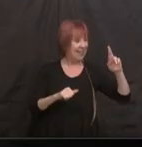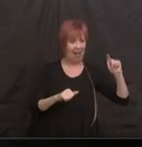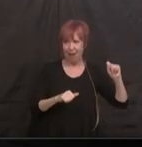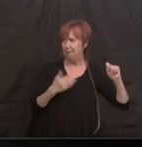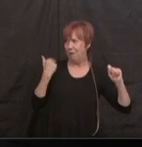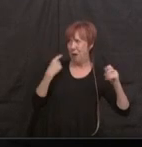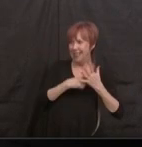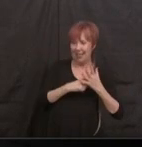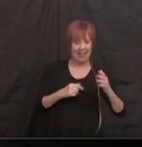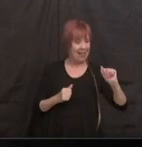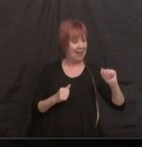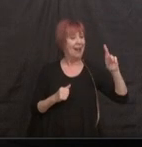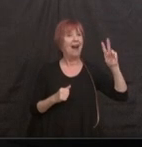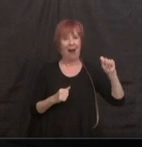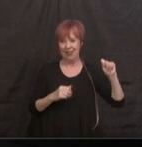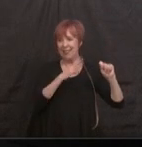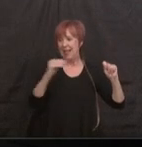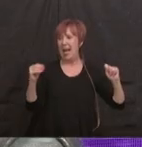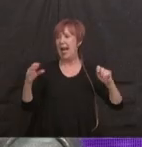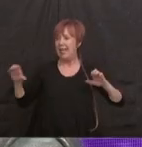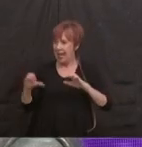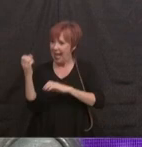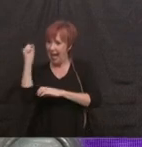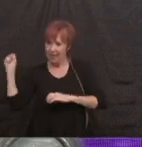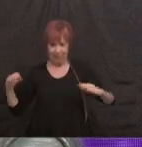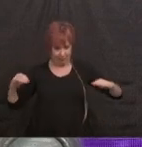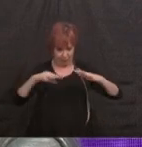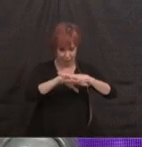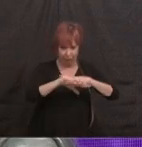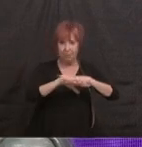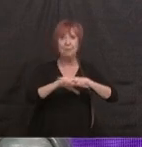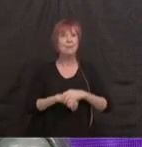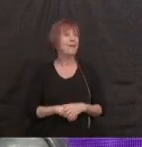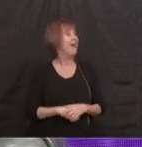this a little bit, art and activism? Okay, thank you so much.